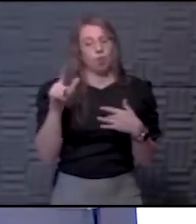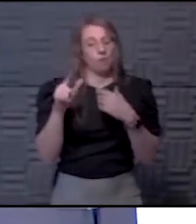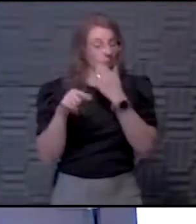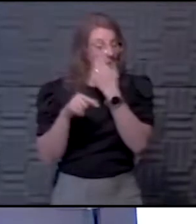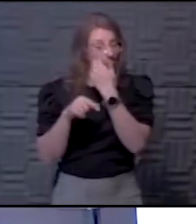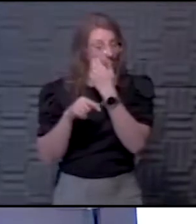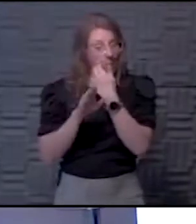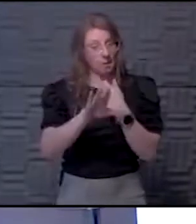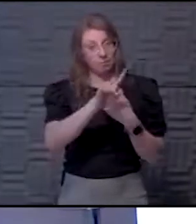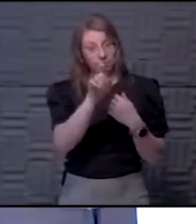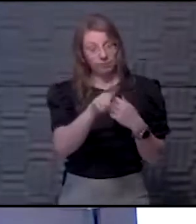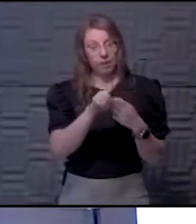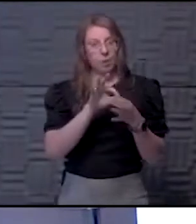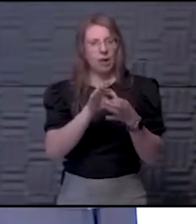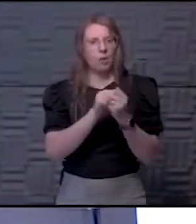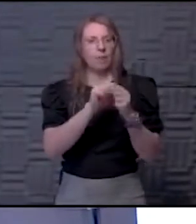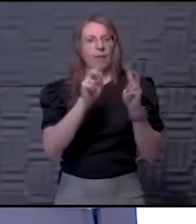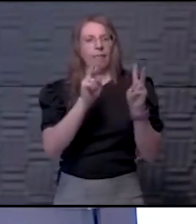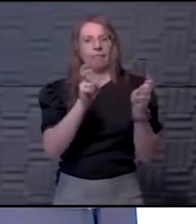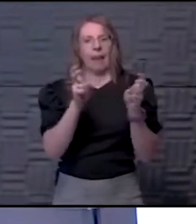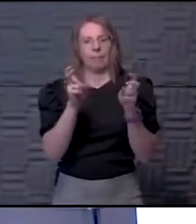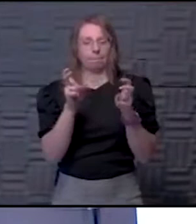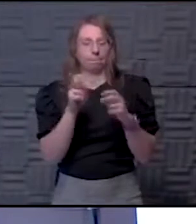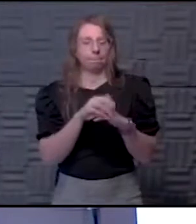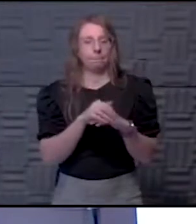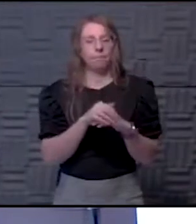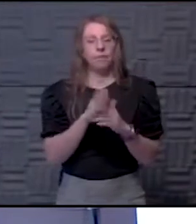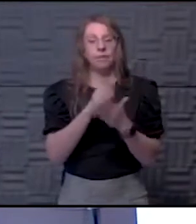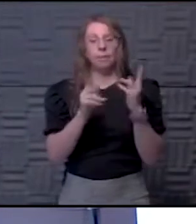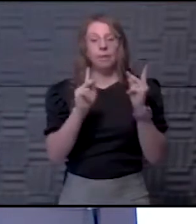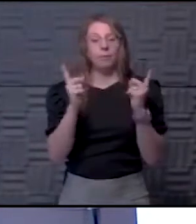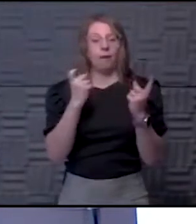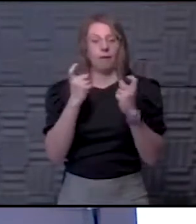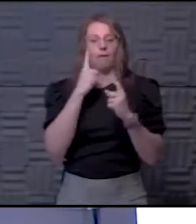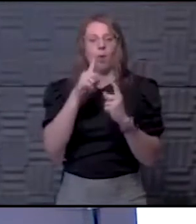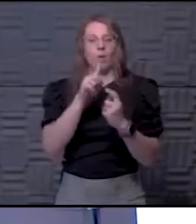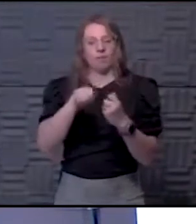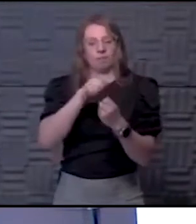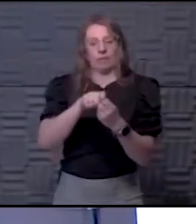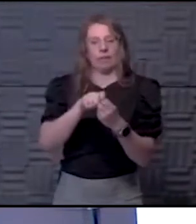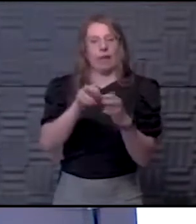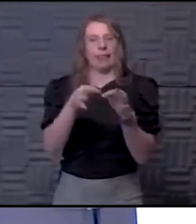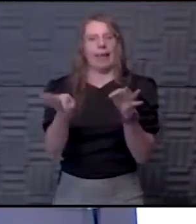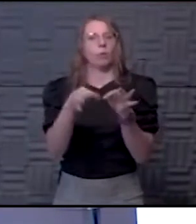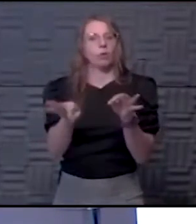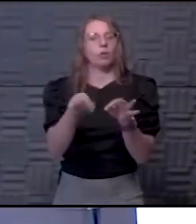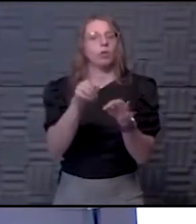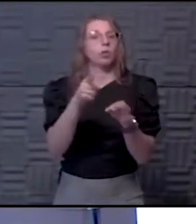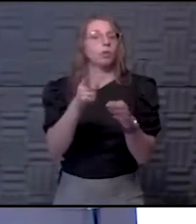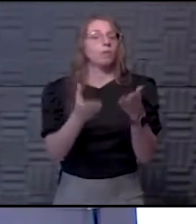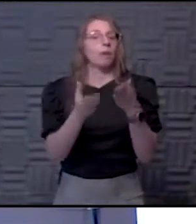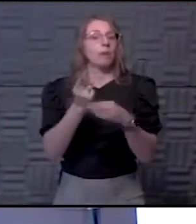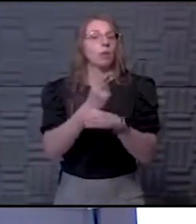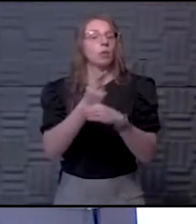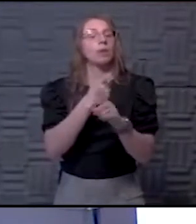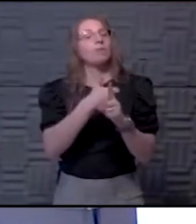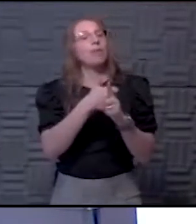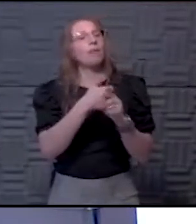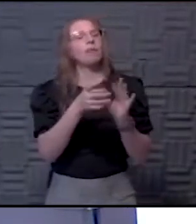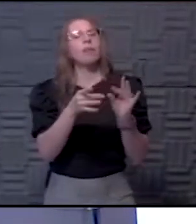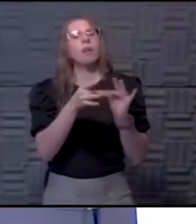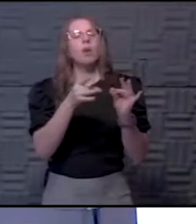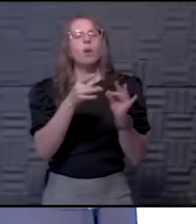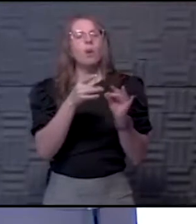is kind of thematic. I think people are maybe even asking for specific language that you might use. But he says, what